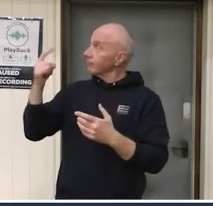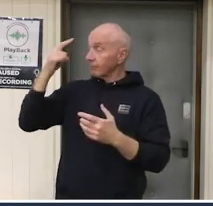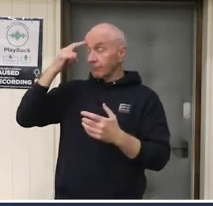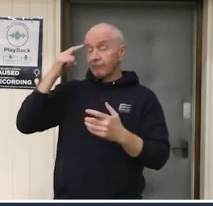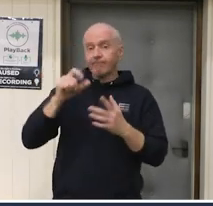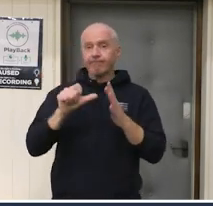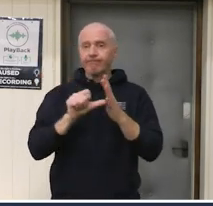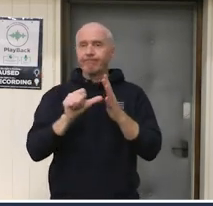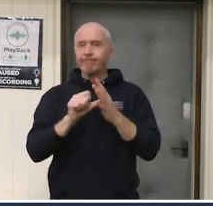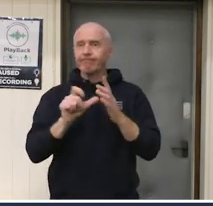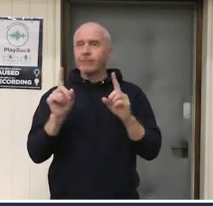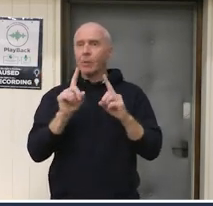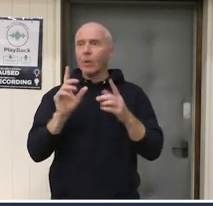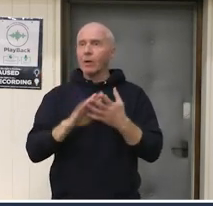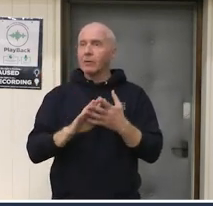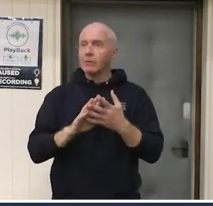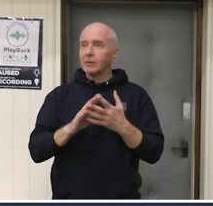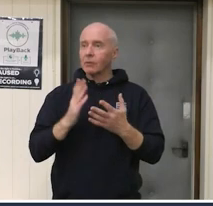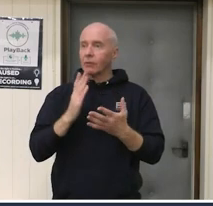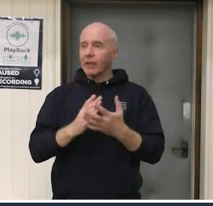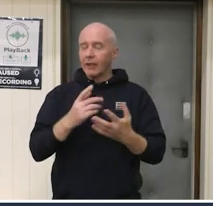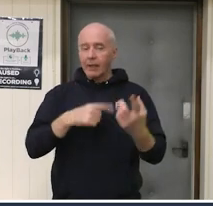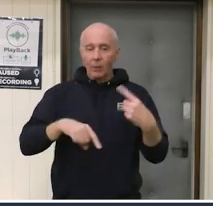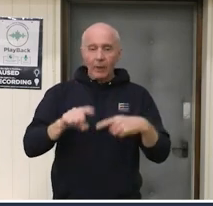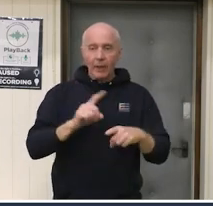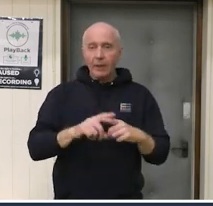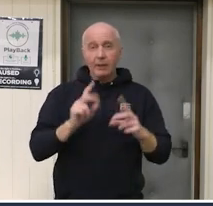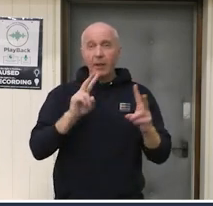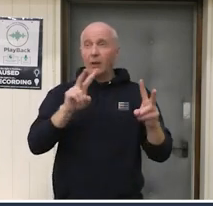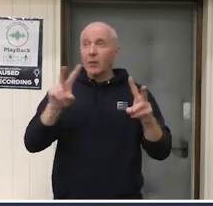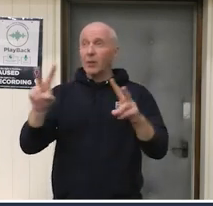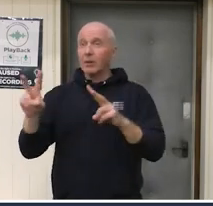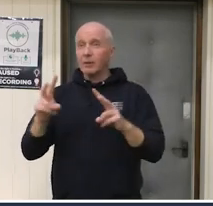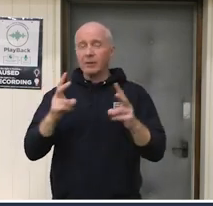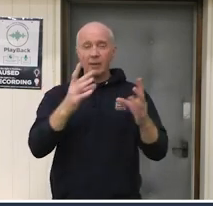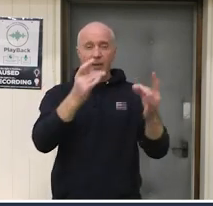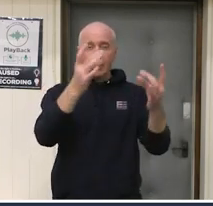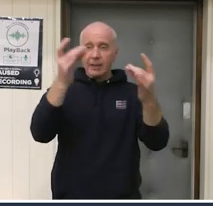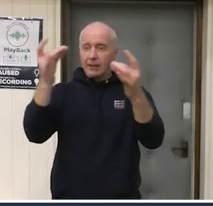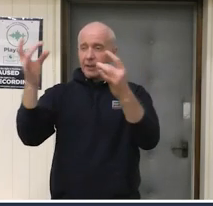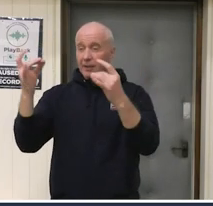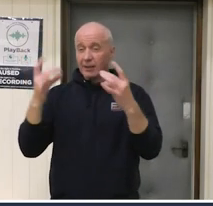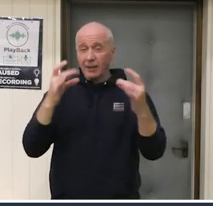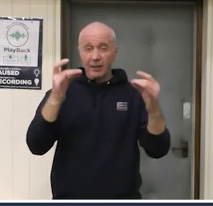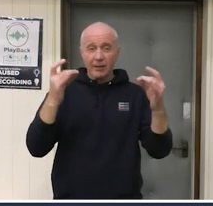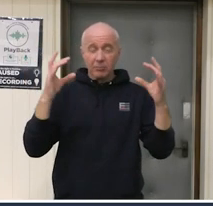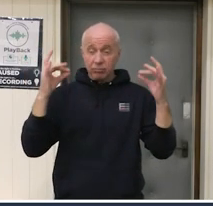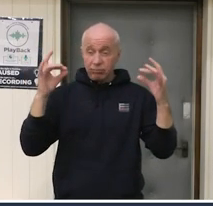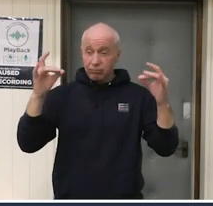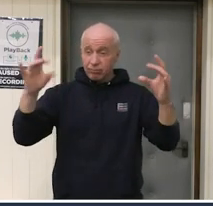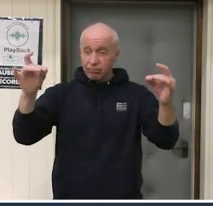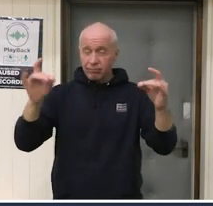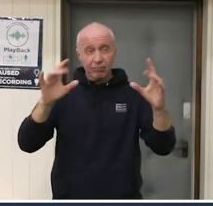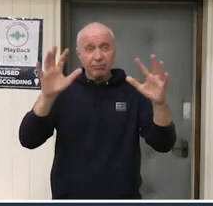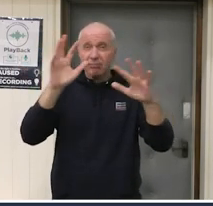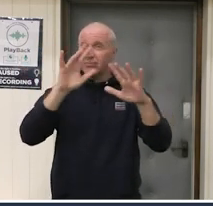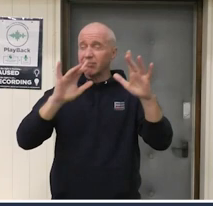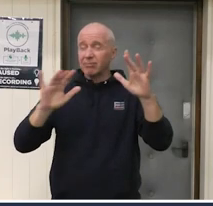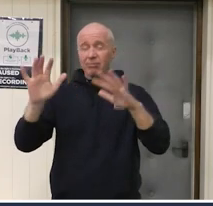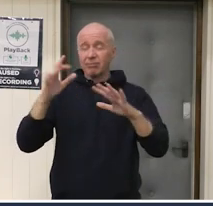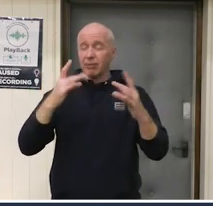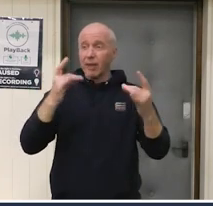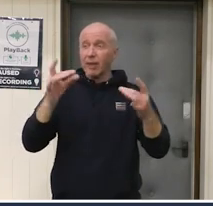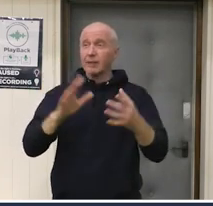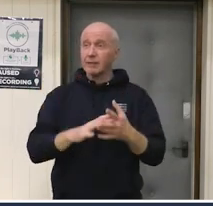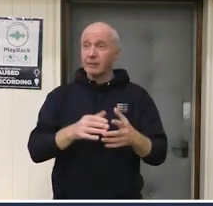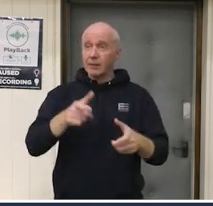which is that we're energy addicts. Like, you look out there, it's just lights, lights, lights, lights, you know? And as the